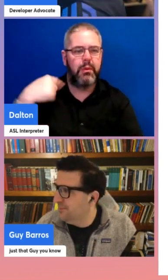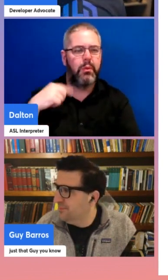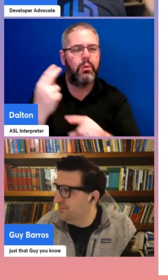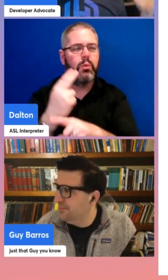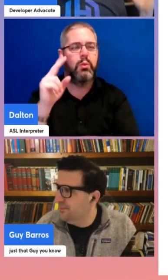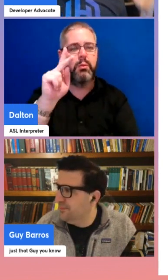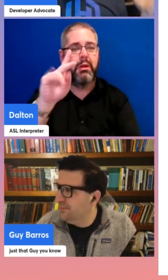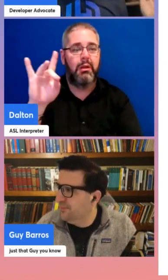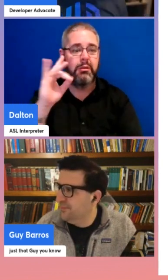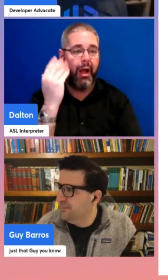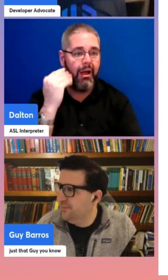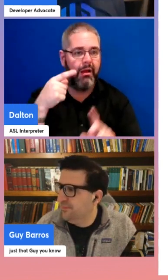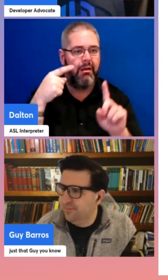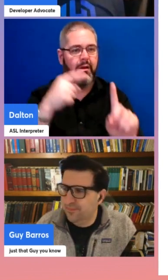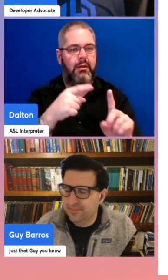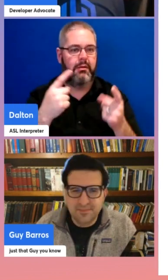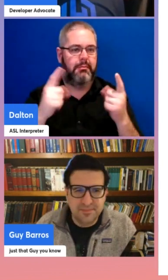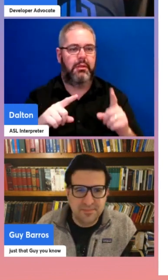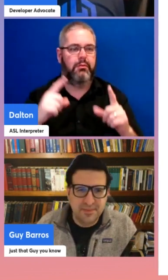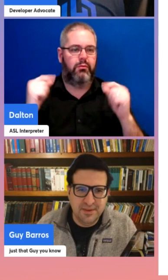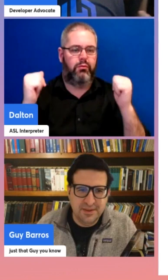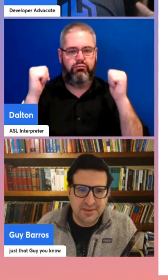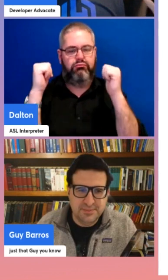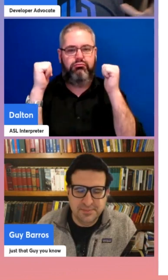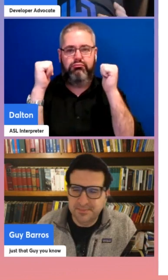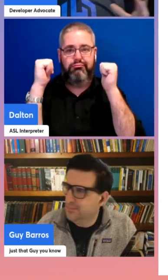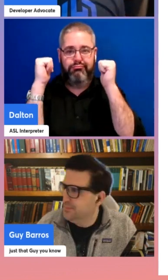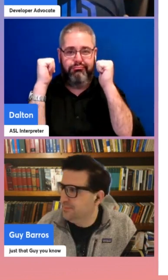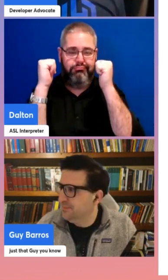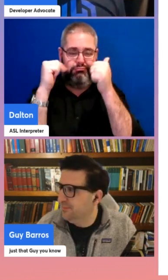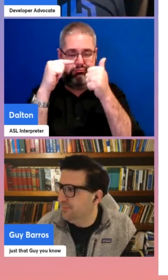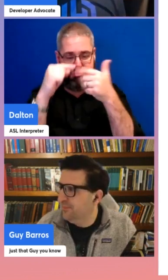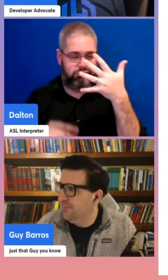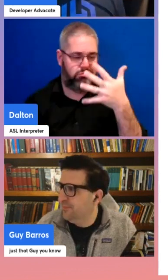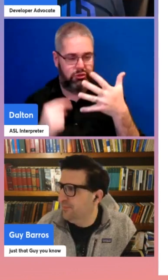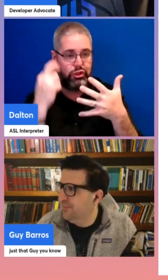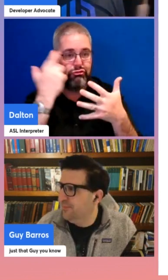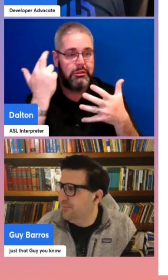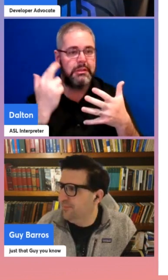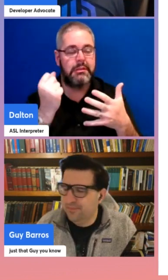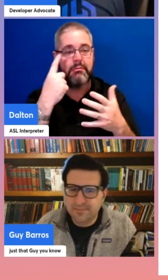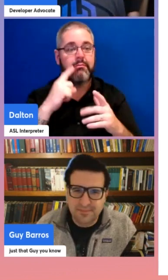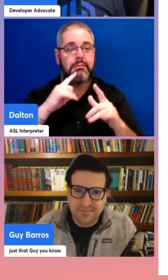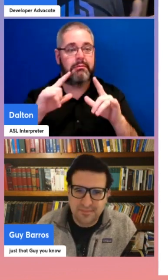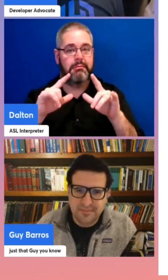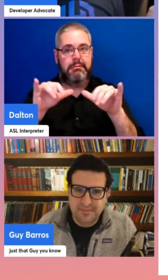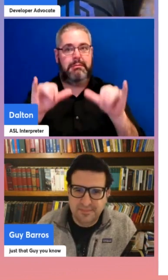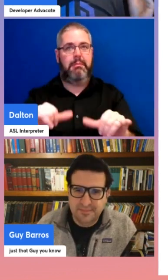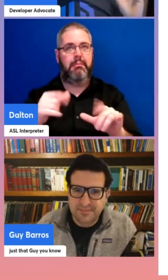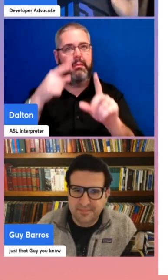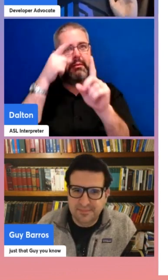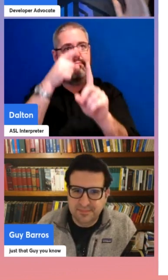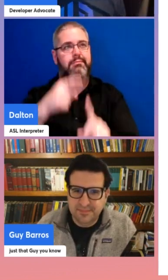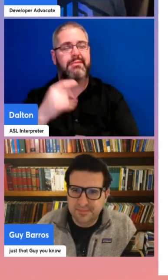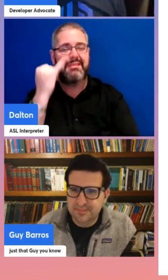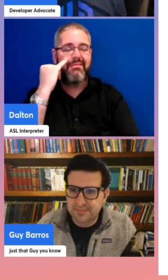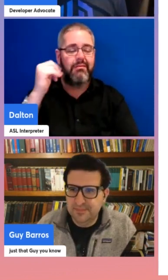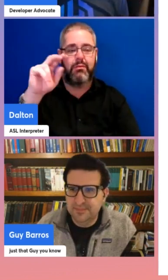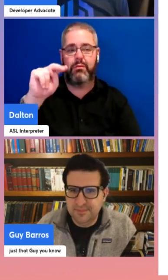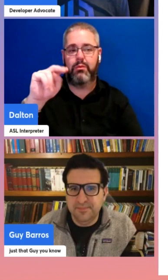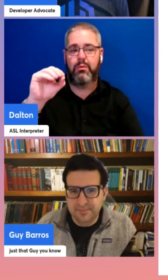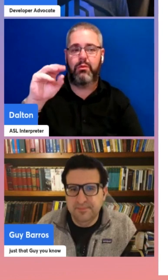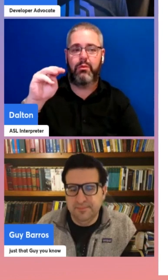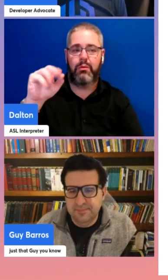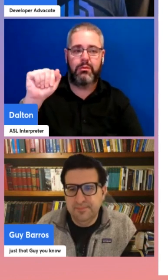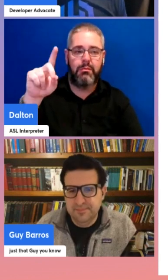because like all the things, but you know, the same principle applies if you were using Nomad or